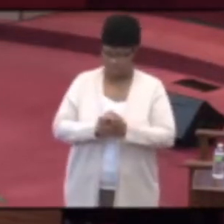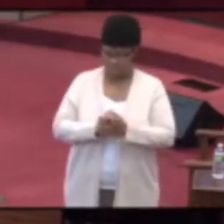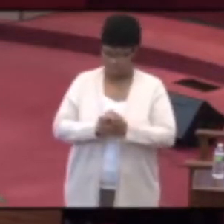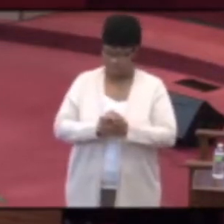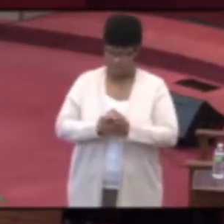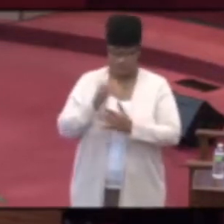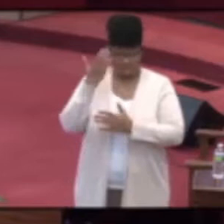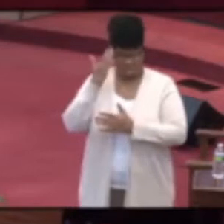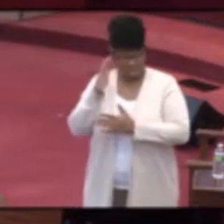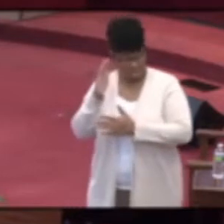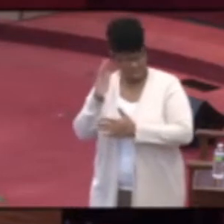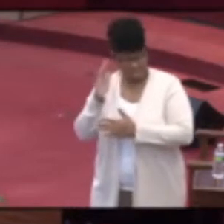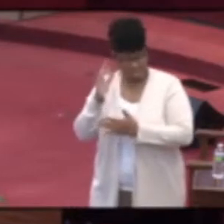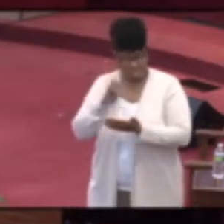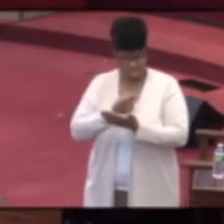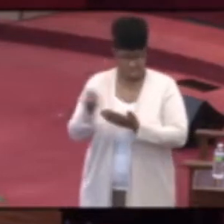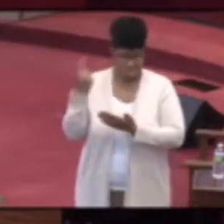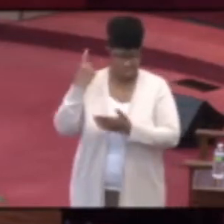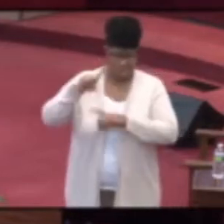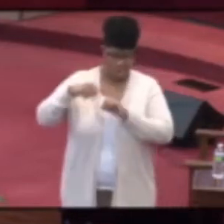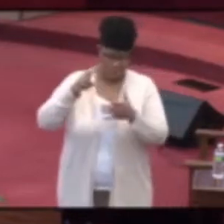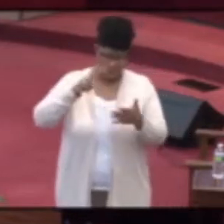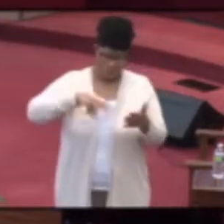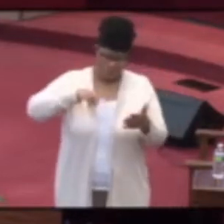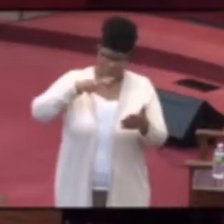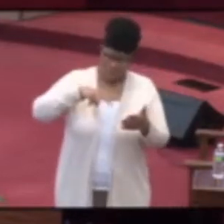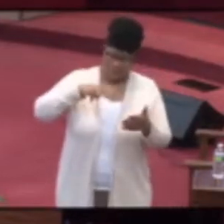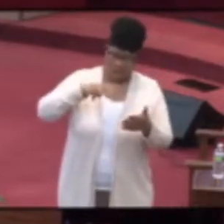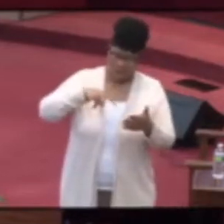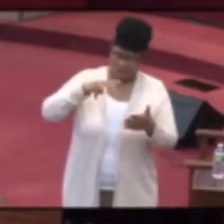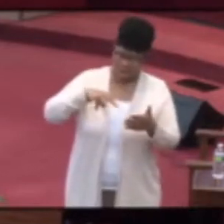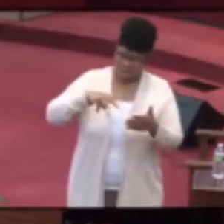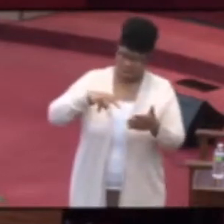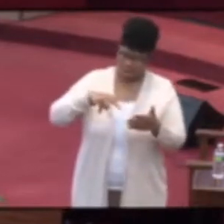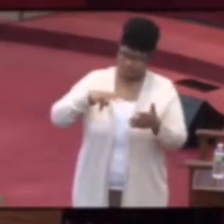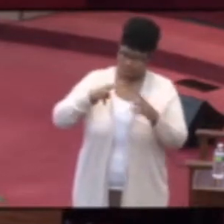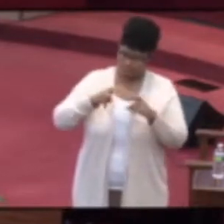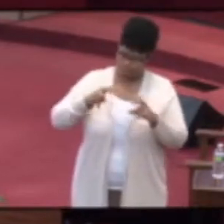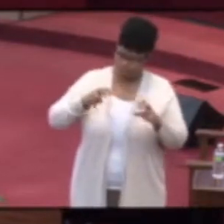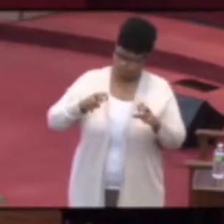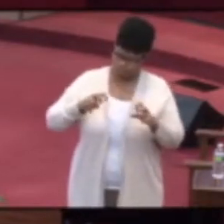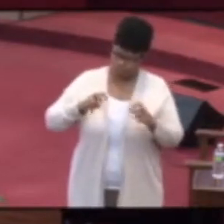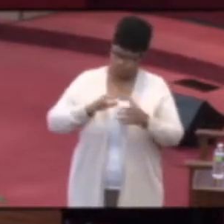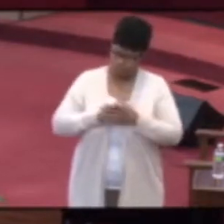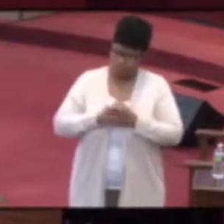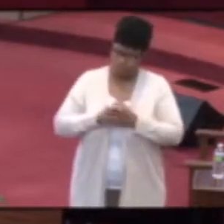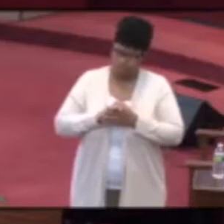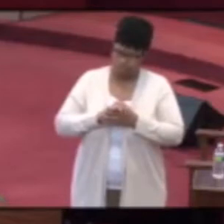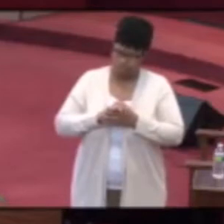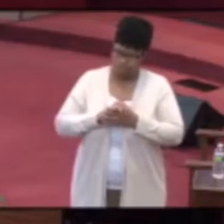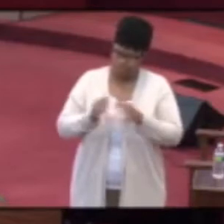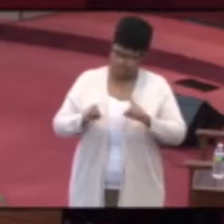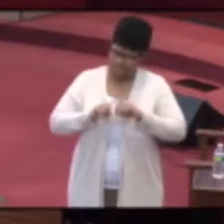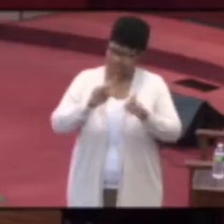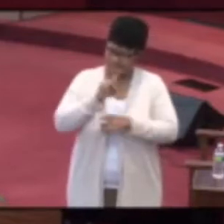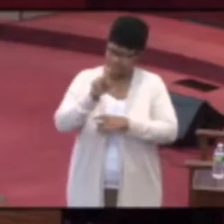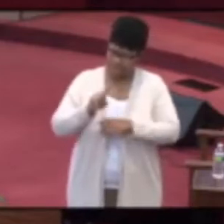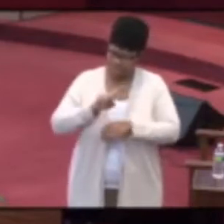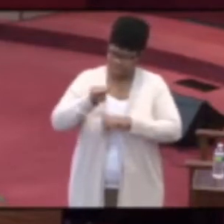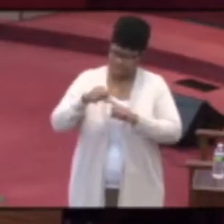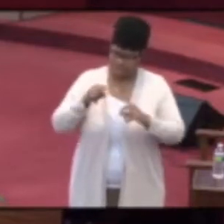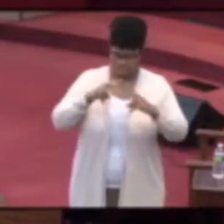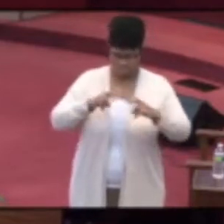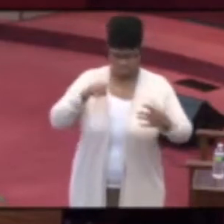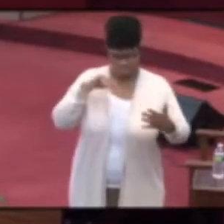I don't know why this past week I read this asking of the text a different question than I've asked of that